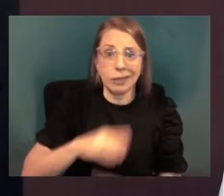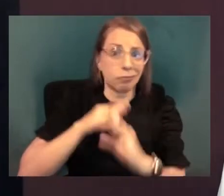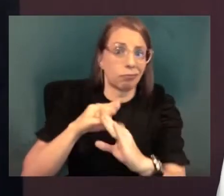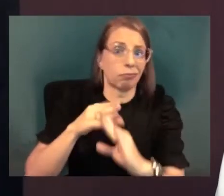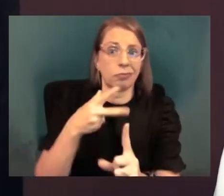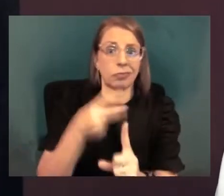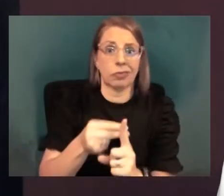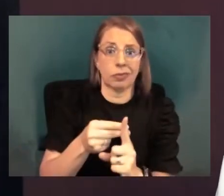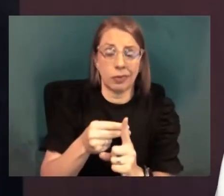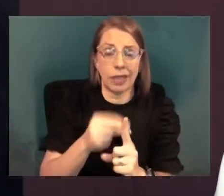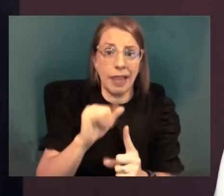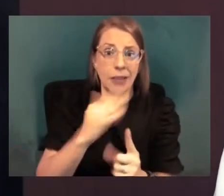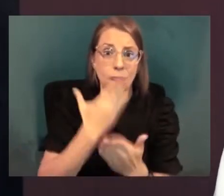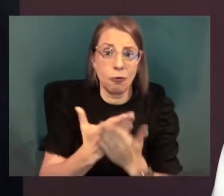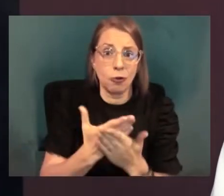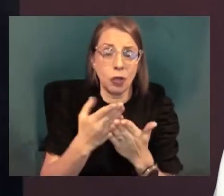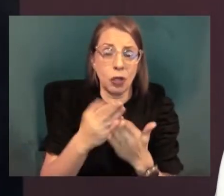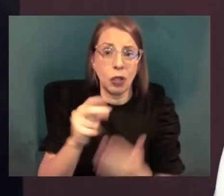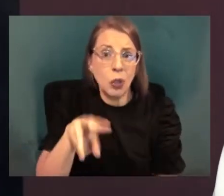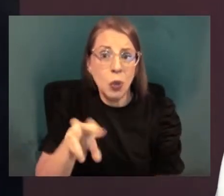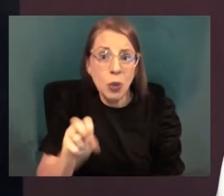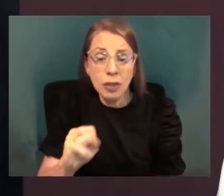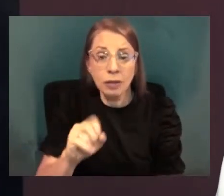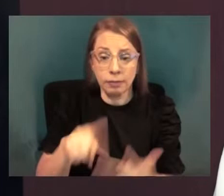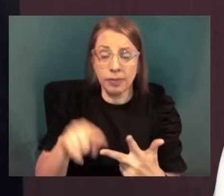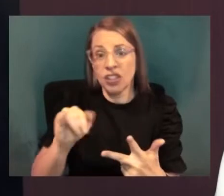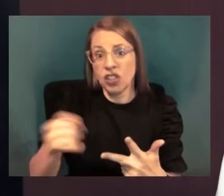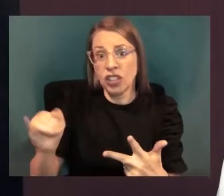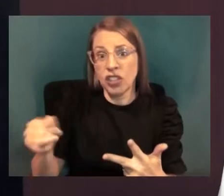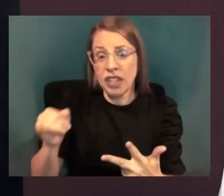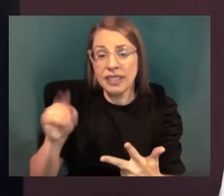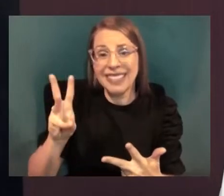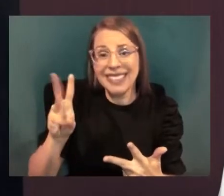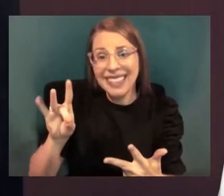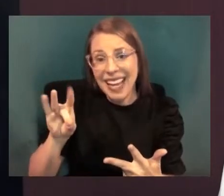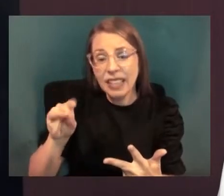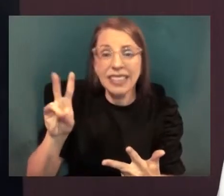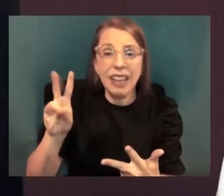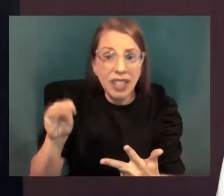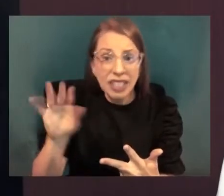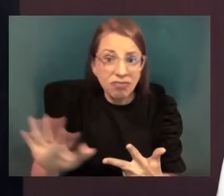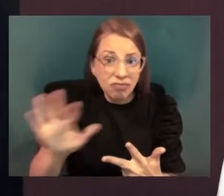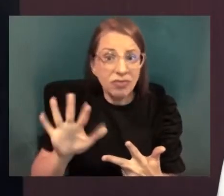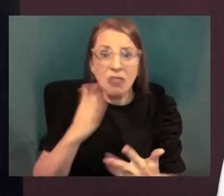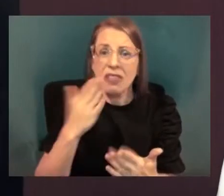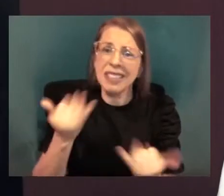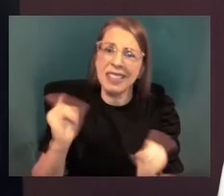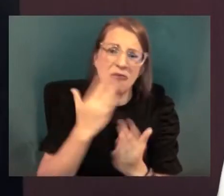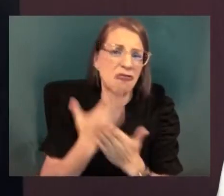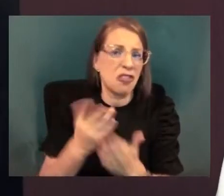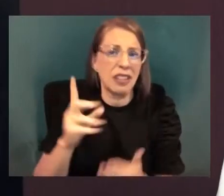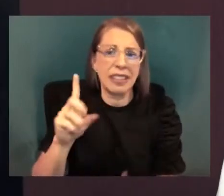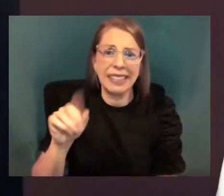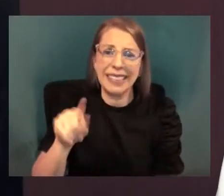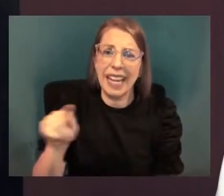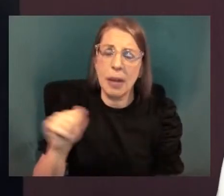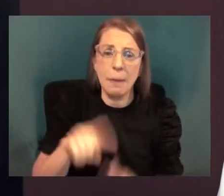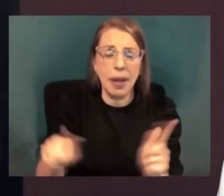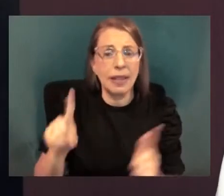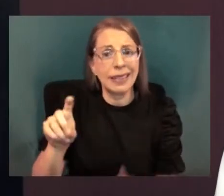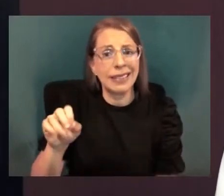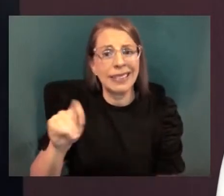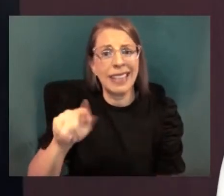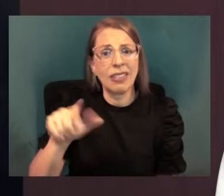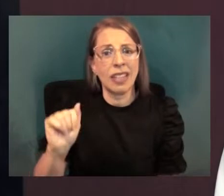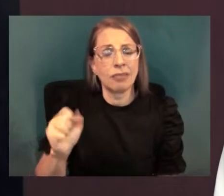And J&J ended up around 68 or 70. So it still had good data. But man, this Delta variant would spook me a little